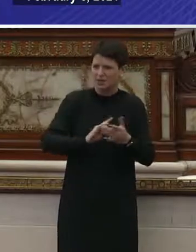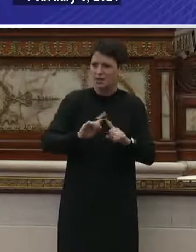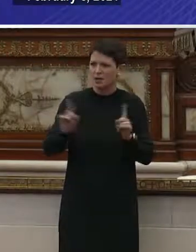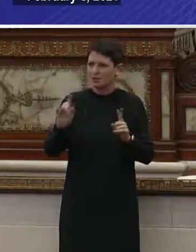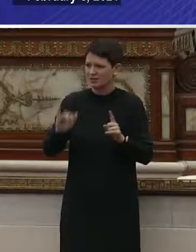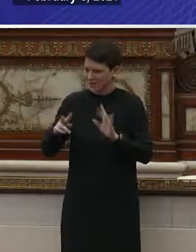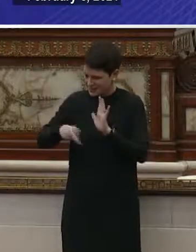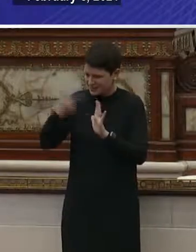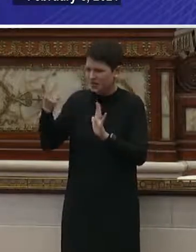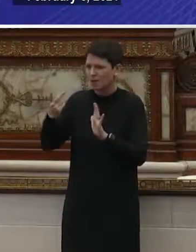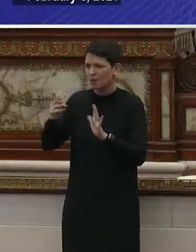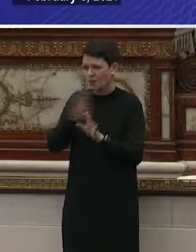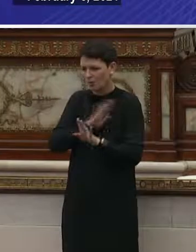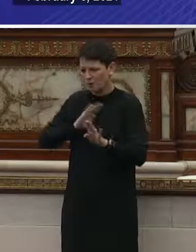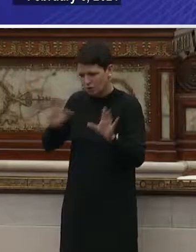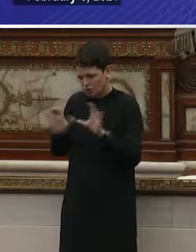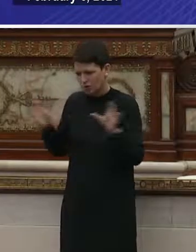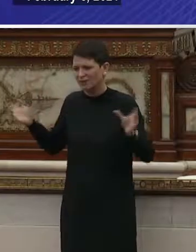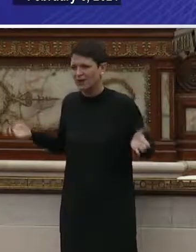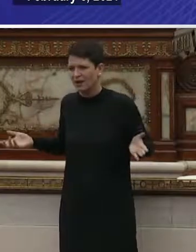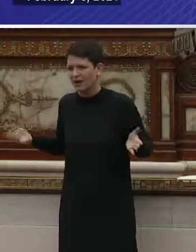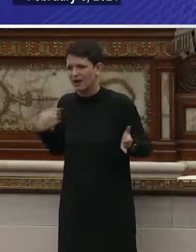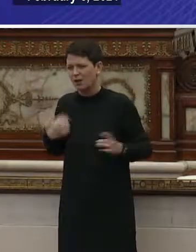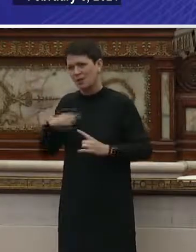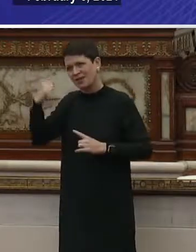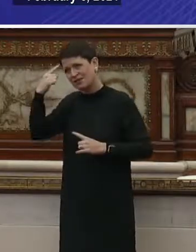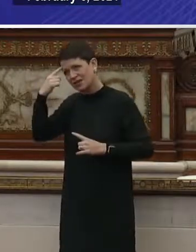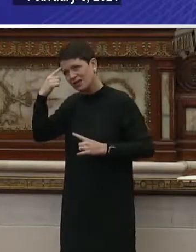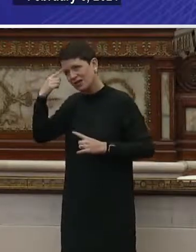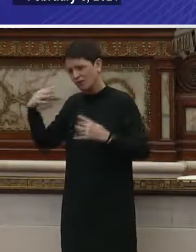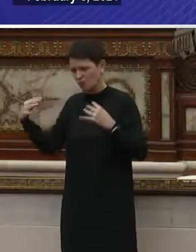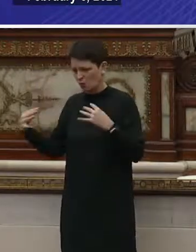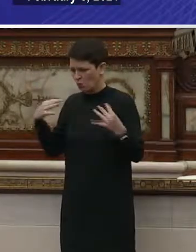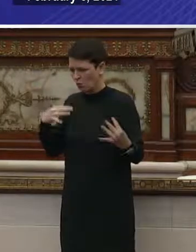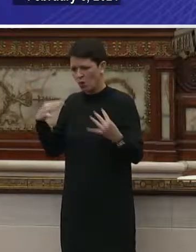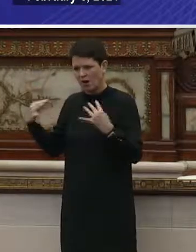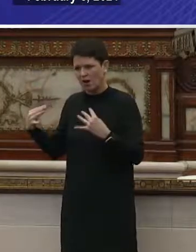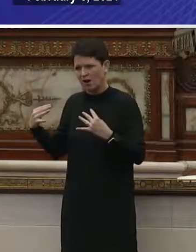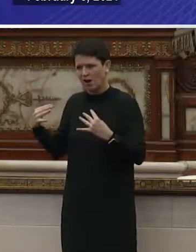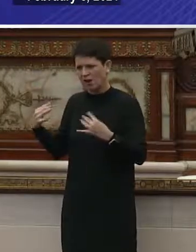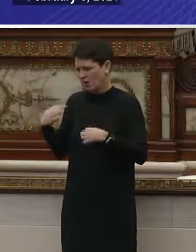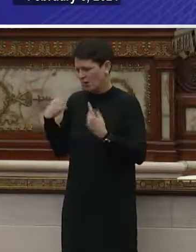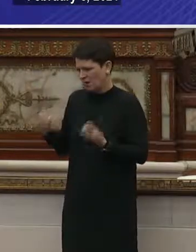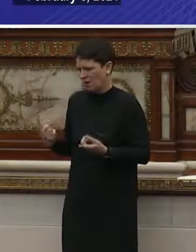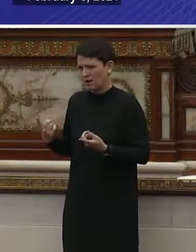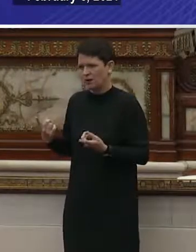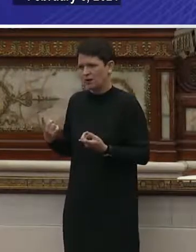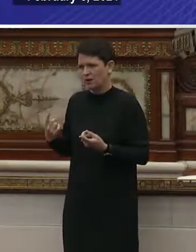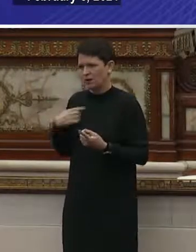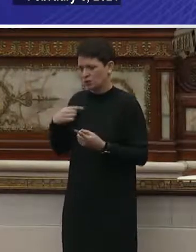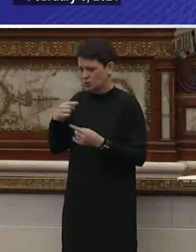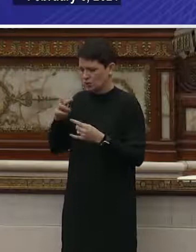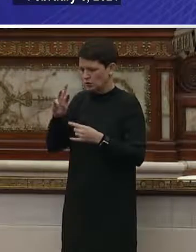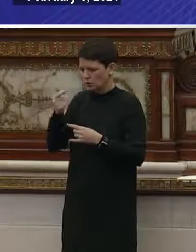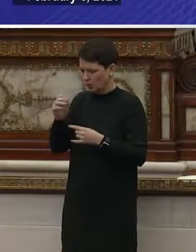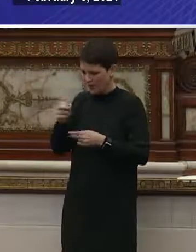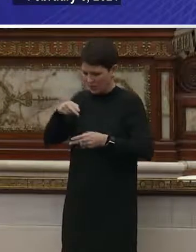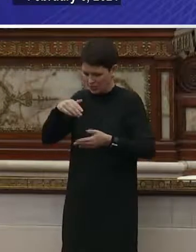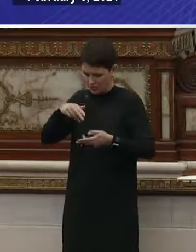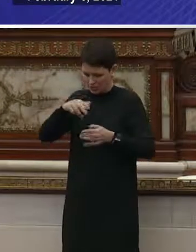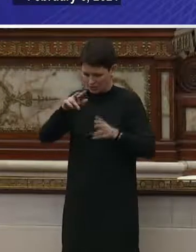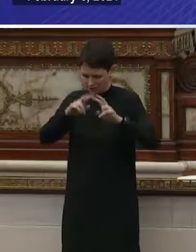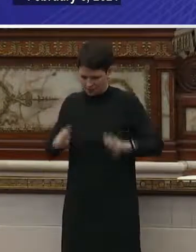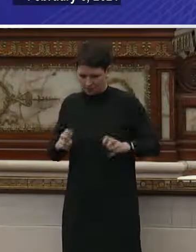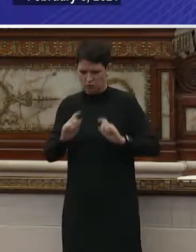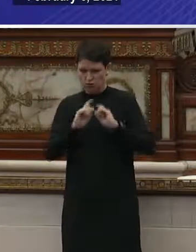that's double board certified. And when we think about the war we had, to wage, in essence, in order to